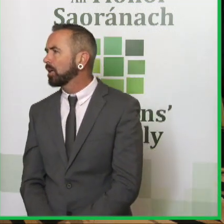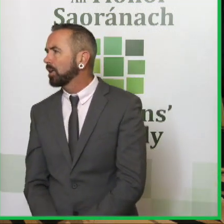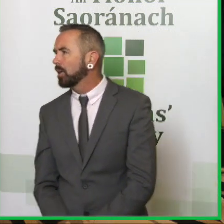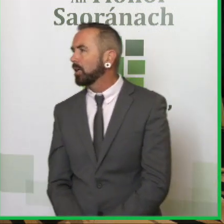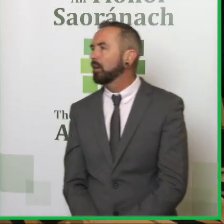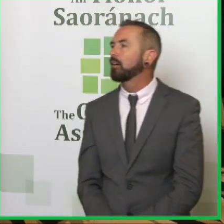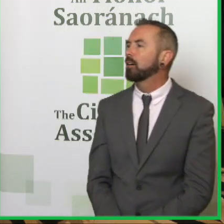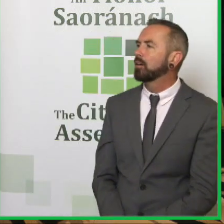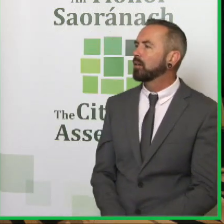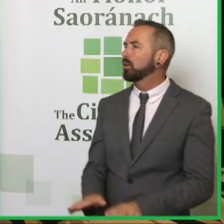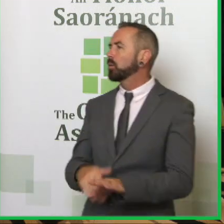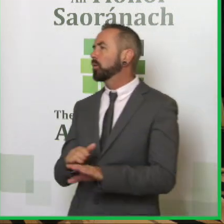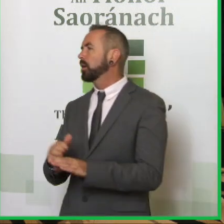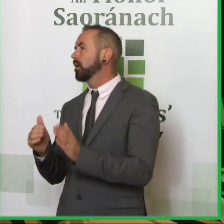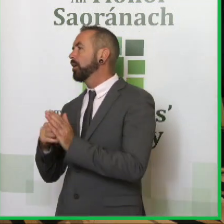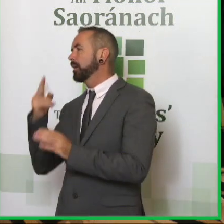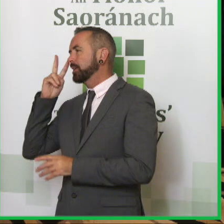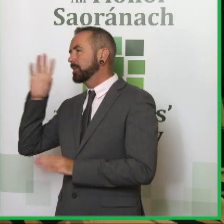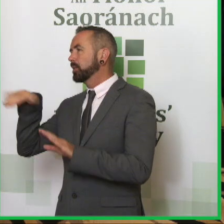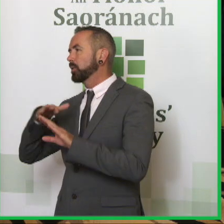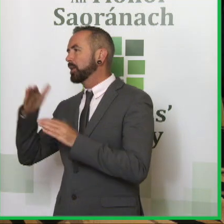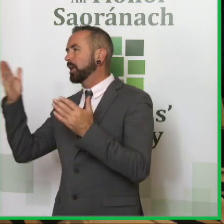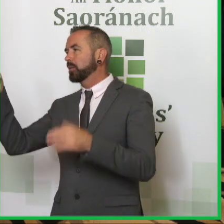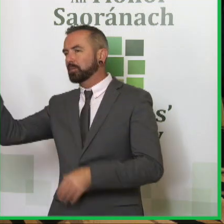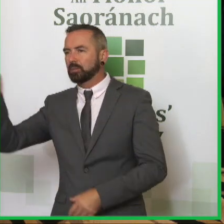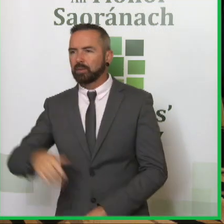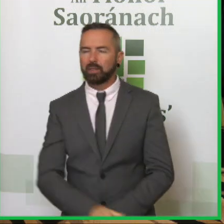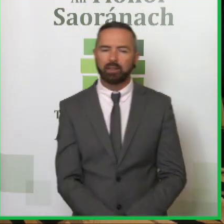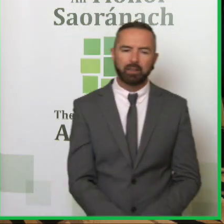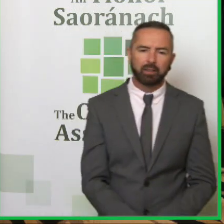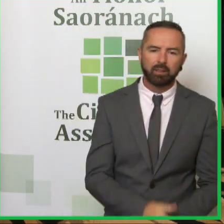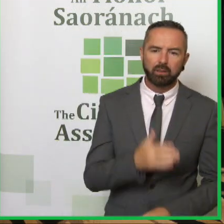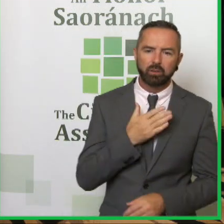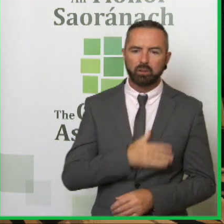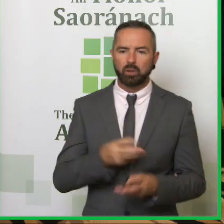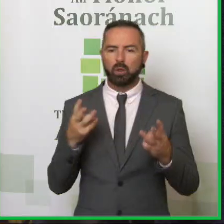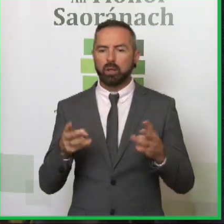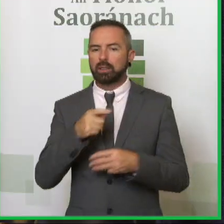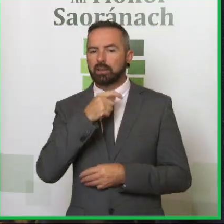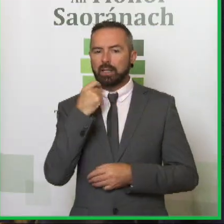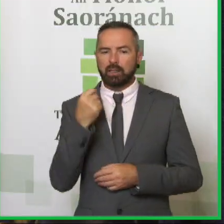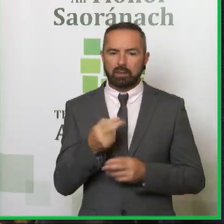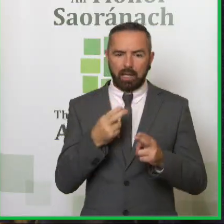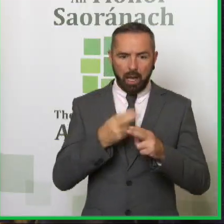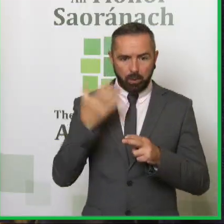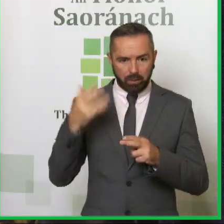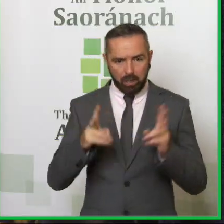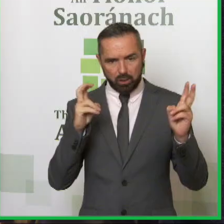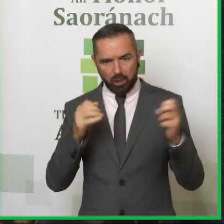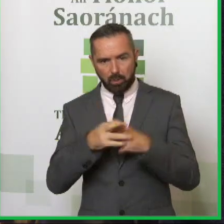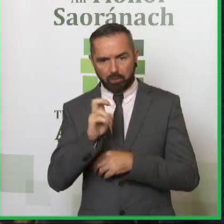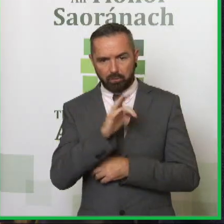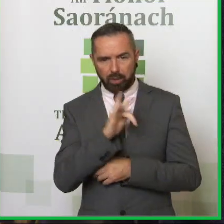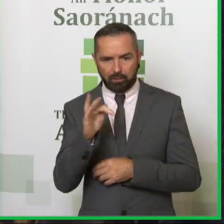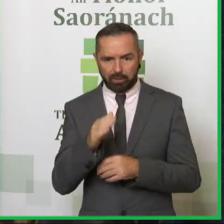down? Yeah. No, sorry, apologies. I couldn't see where the mic was. Yeah, I just want to say that while it's deemed outside of the terms of reference